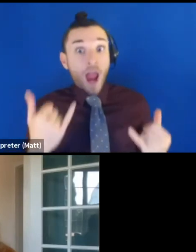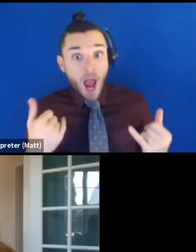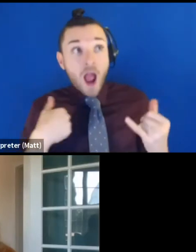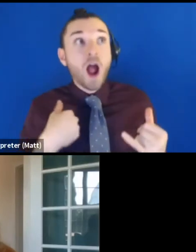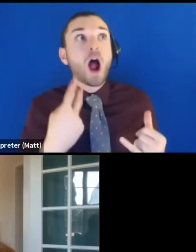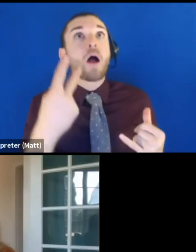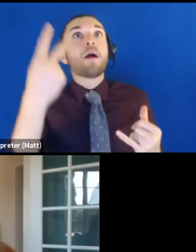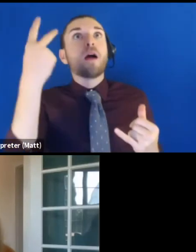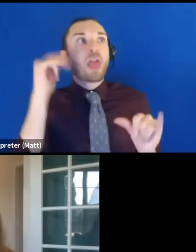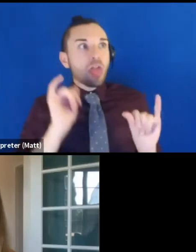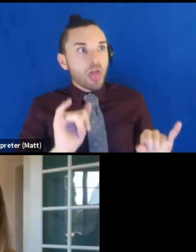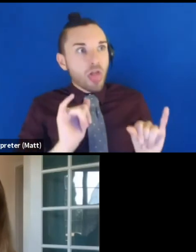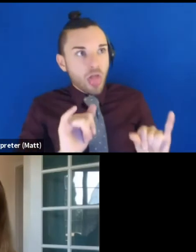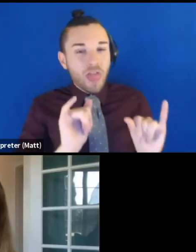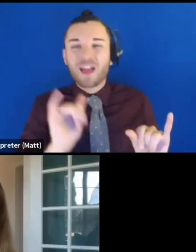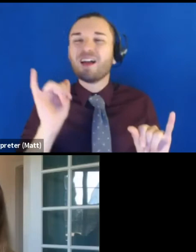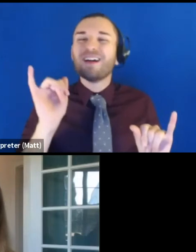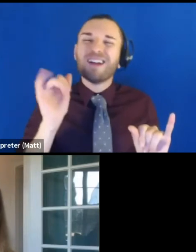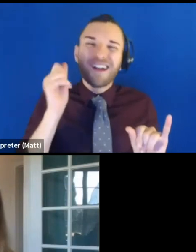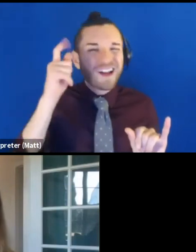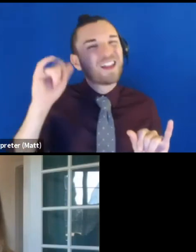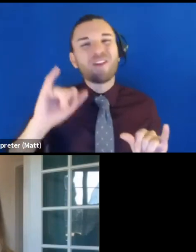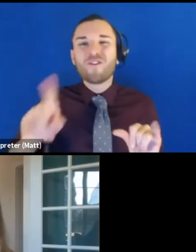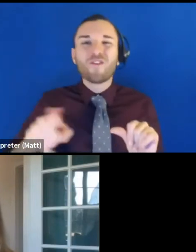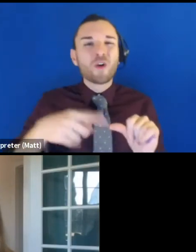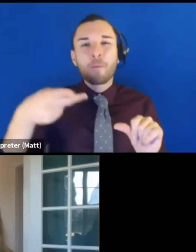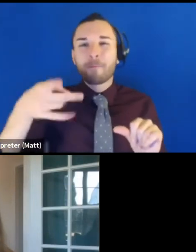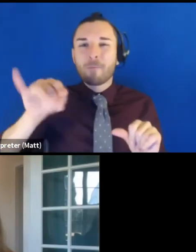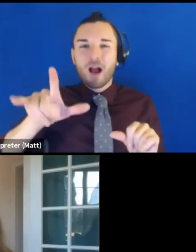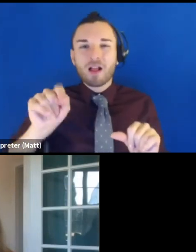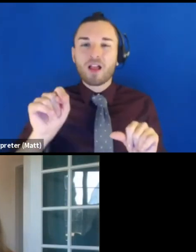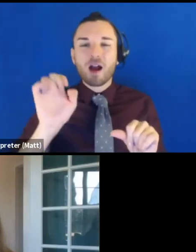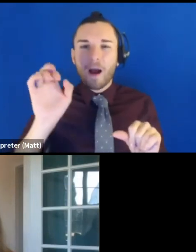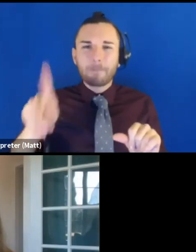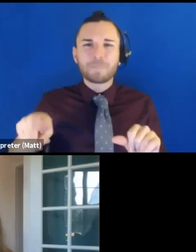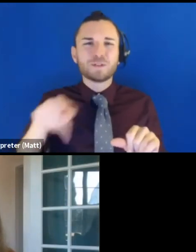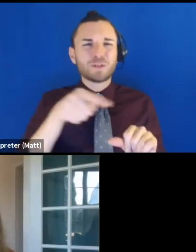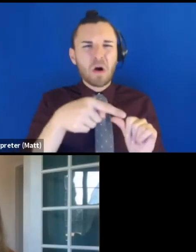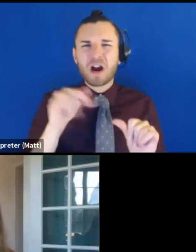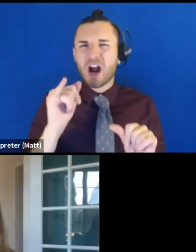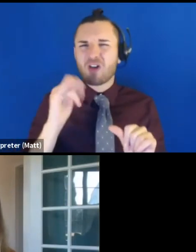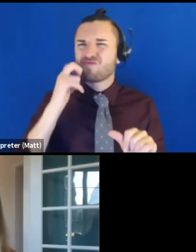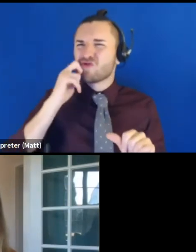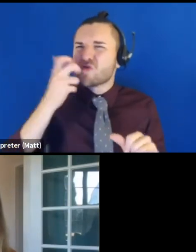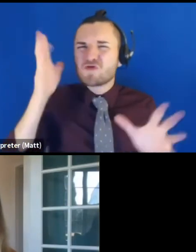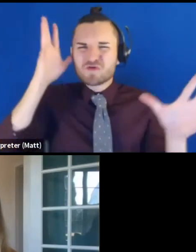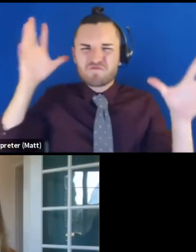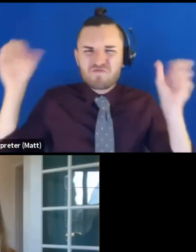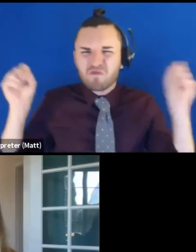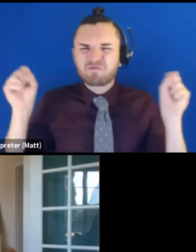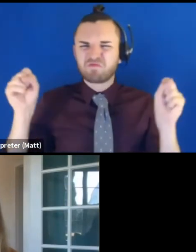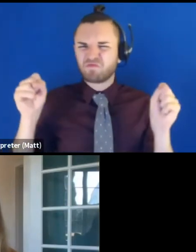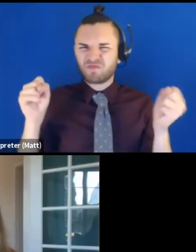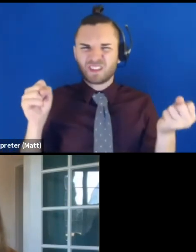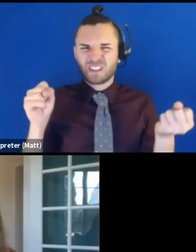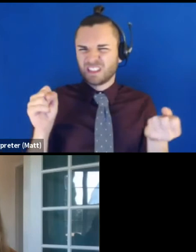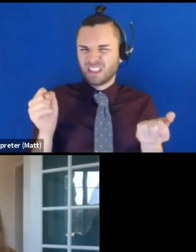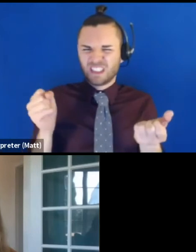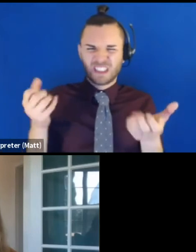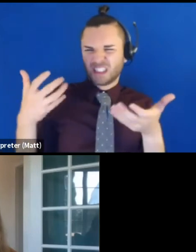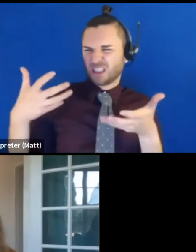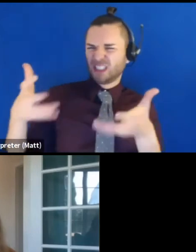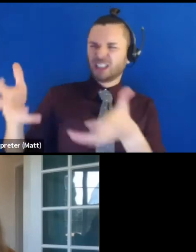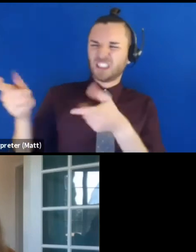she's characterized in the pilot, which is this sort of extremely rude, obnoxious, almost like chaos energy,